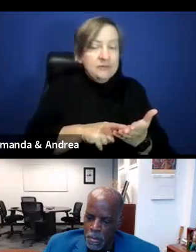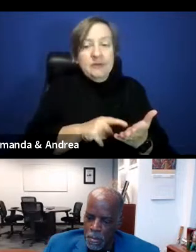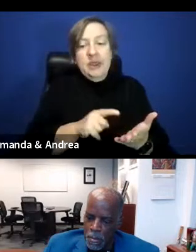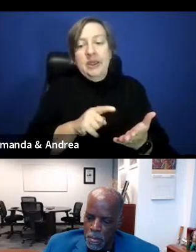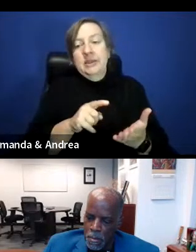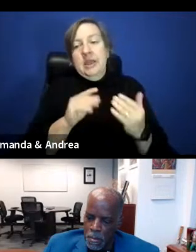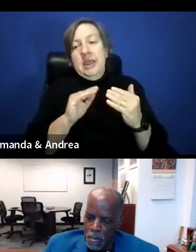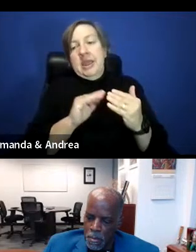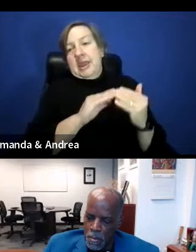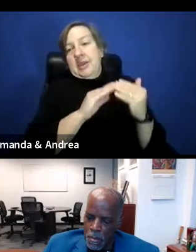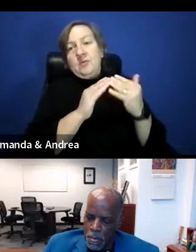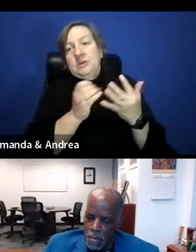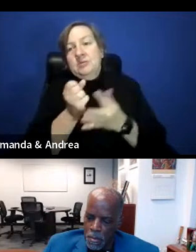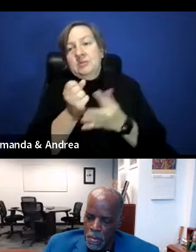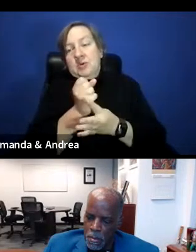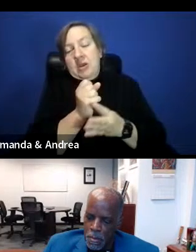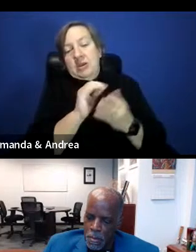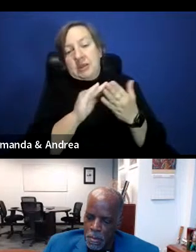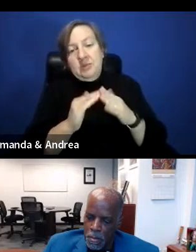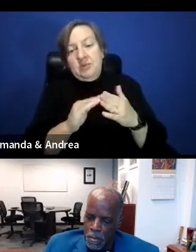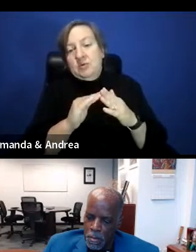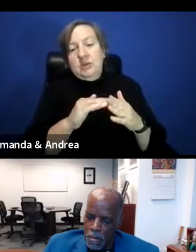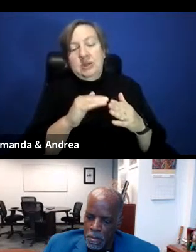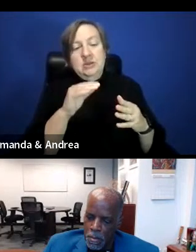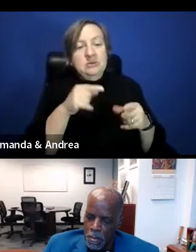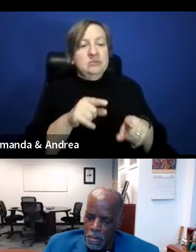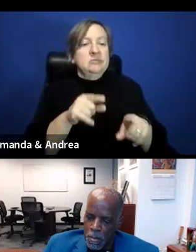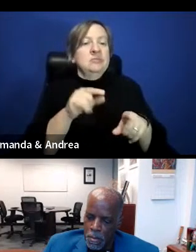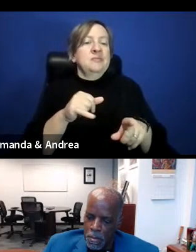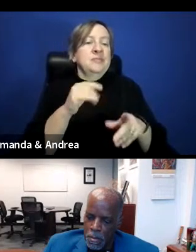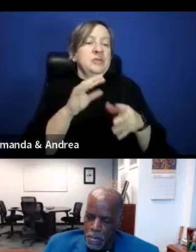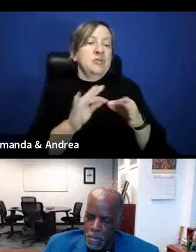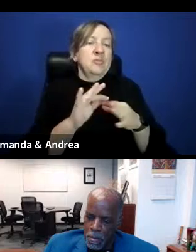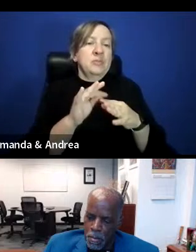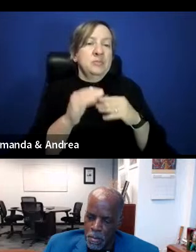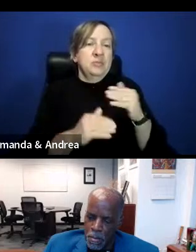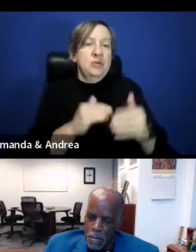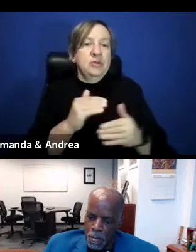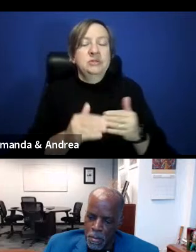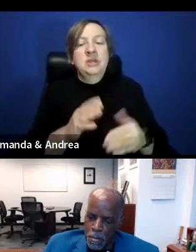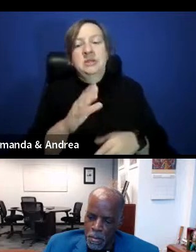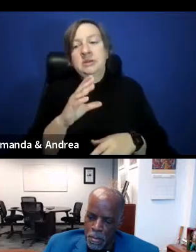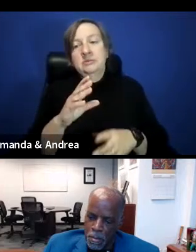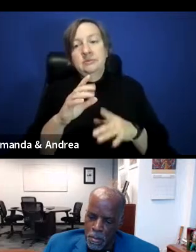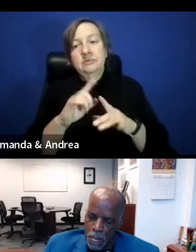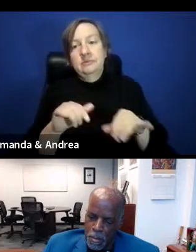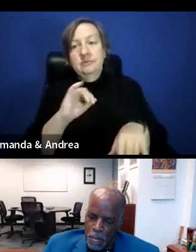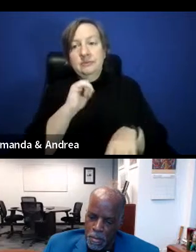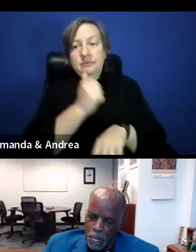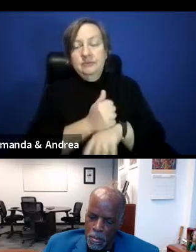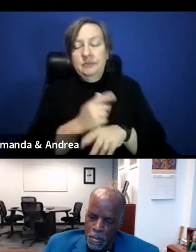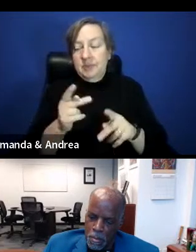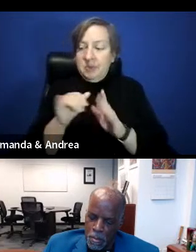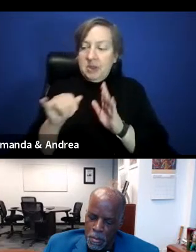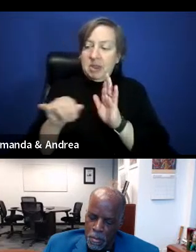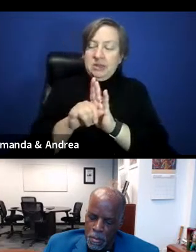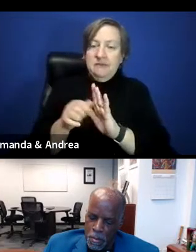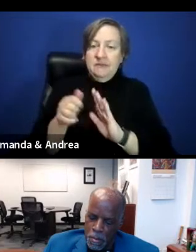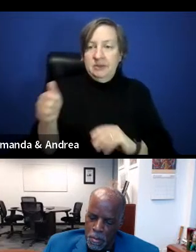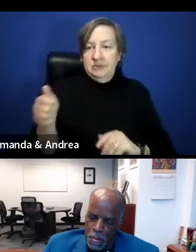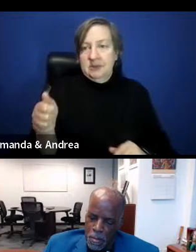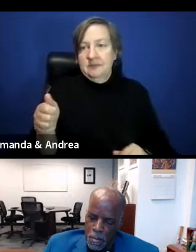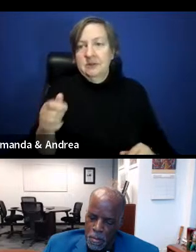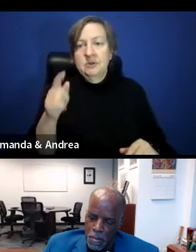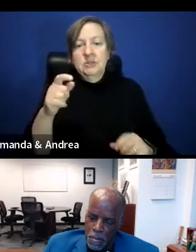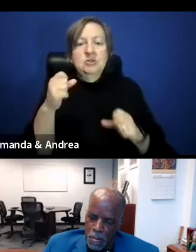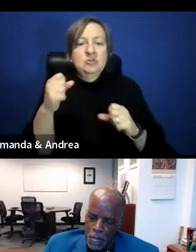equity priority communities in that comment process, and also setting it up where people can self-identify as such. You need that